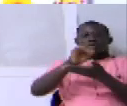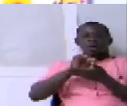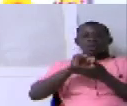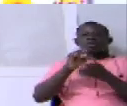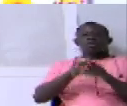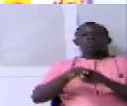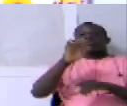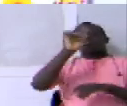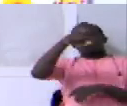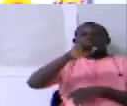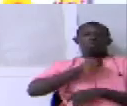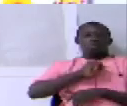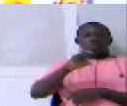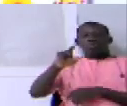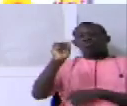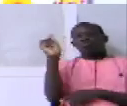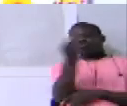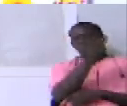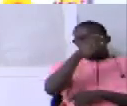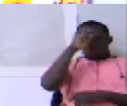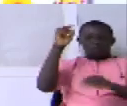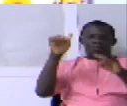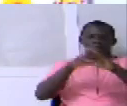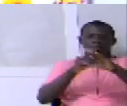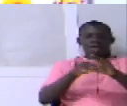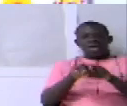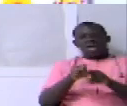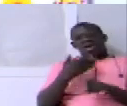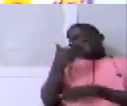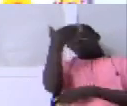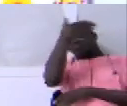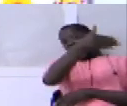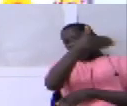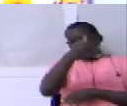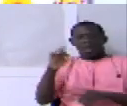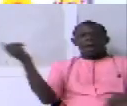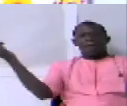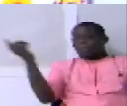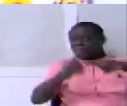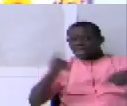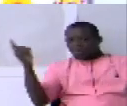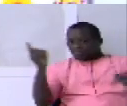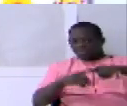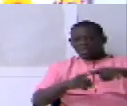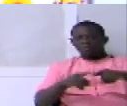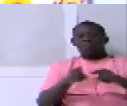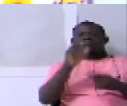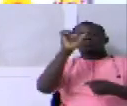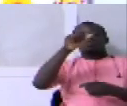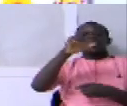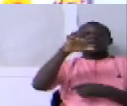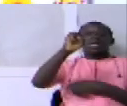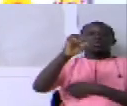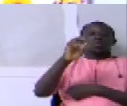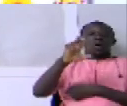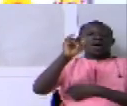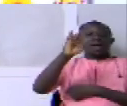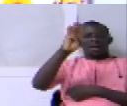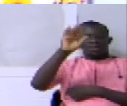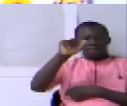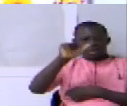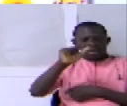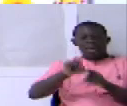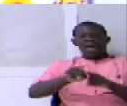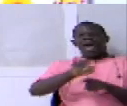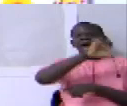they are down there beating Laminja, Ramses, and this Nigerian man. Akonye nkoya jele ye lawo mo kuto leta